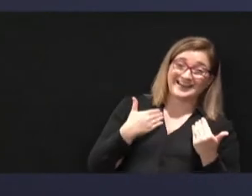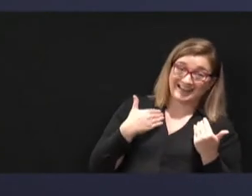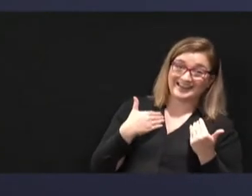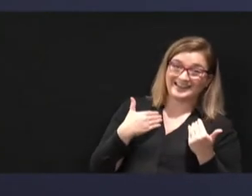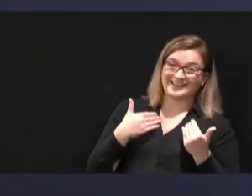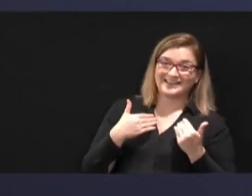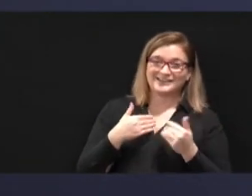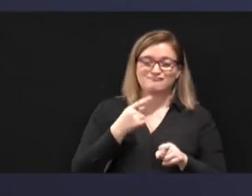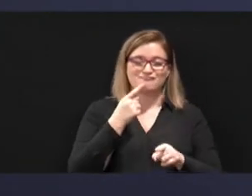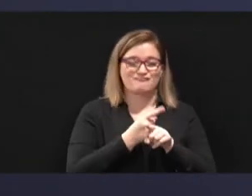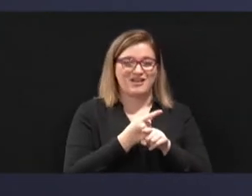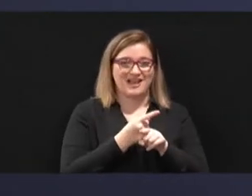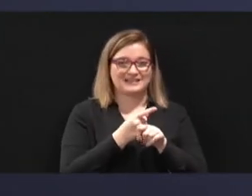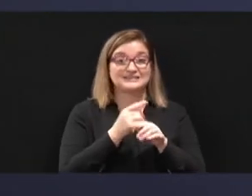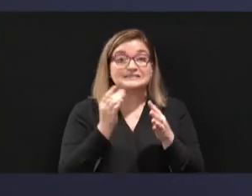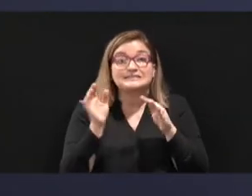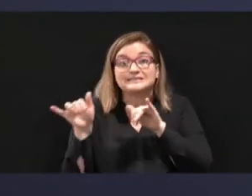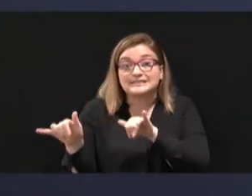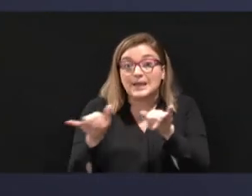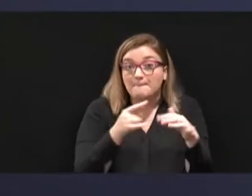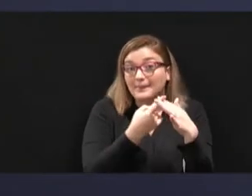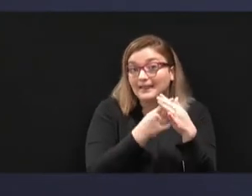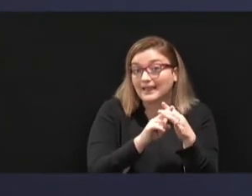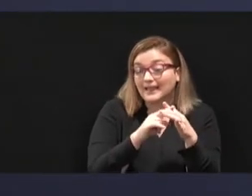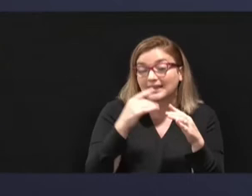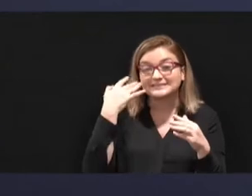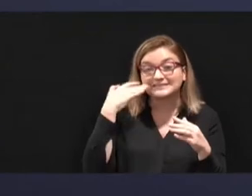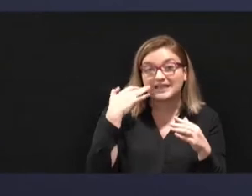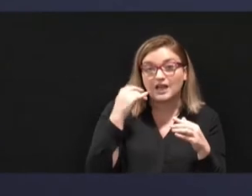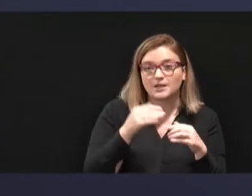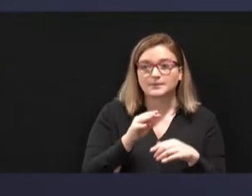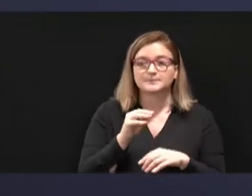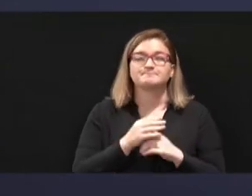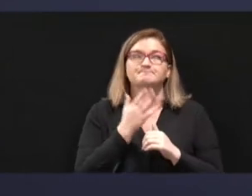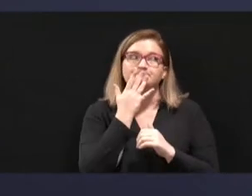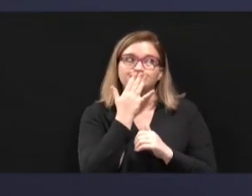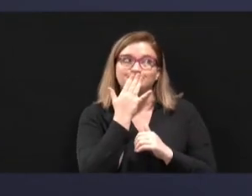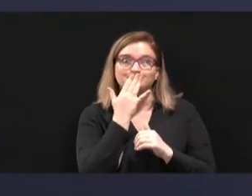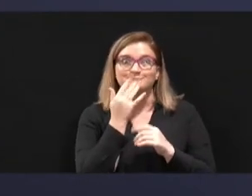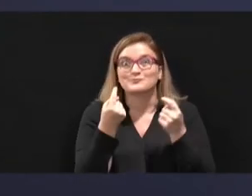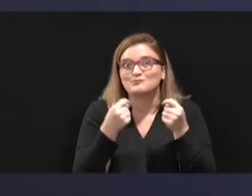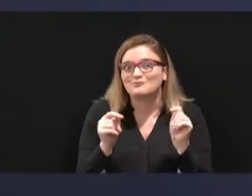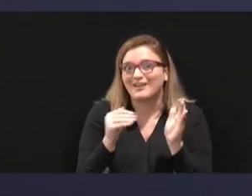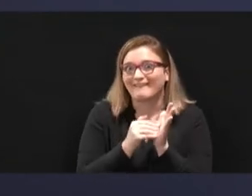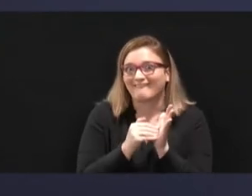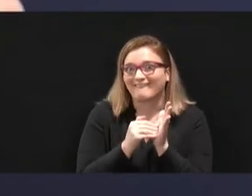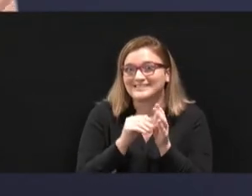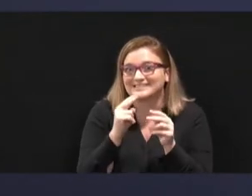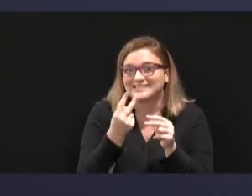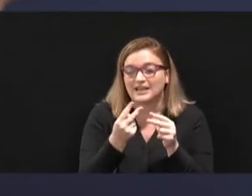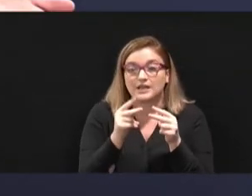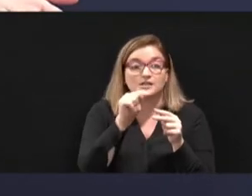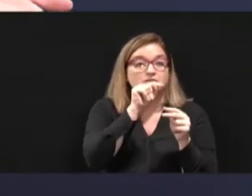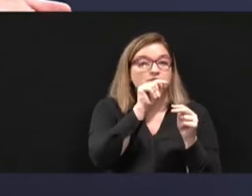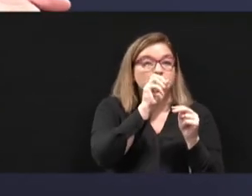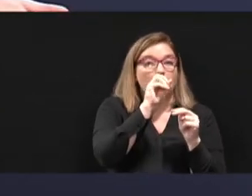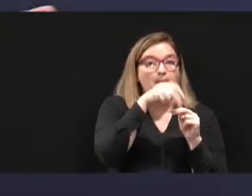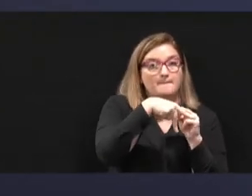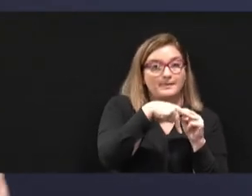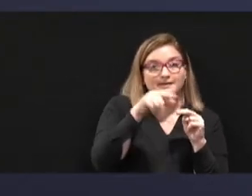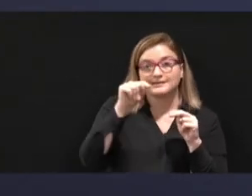in. Yeah, those both had the same beginning sound. Let's try another one. Top,